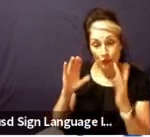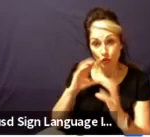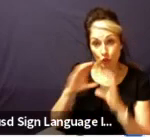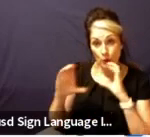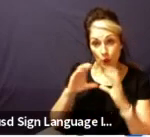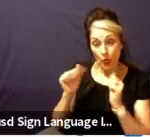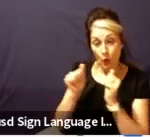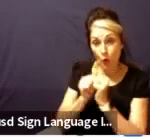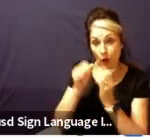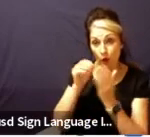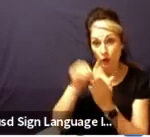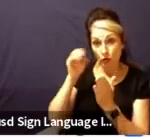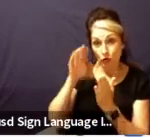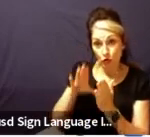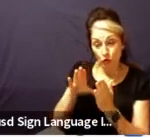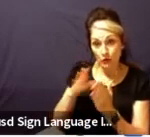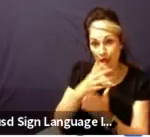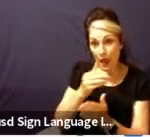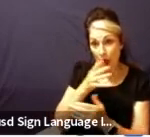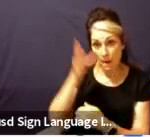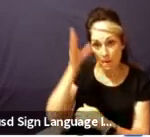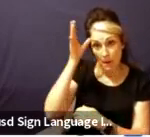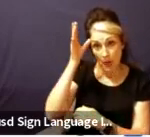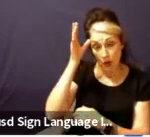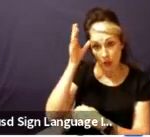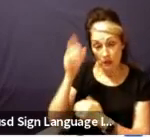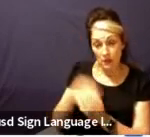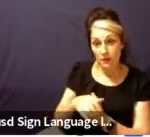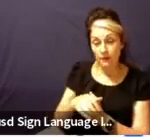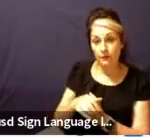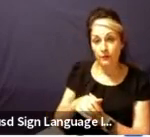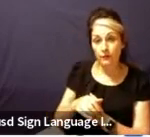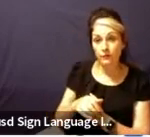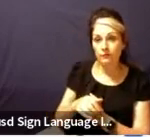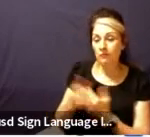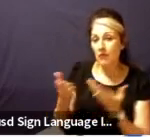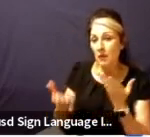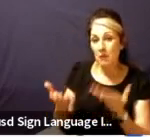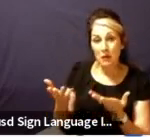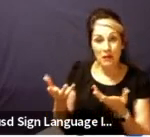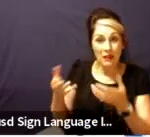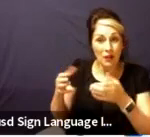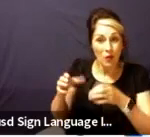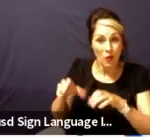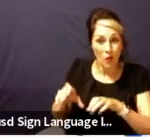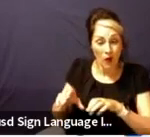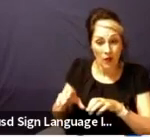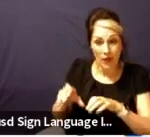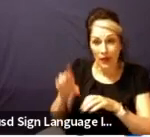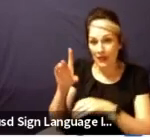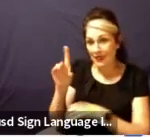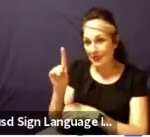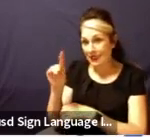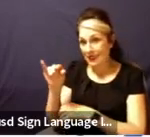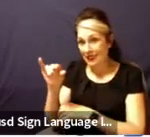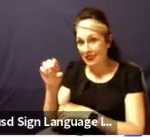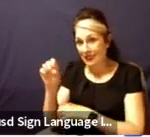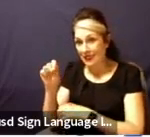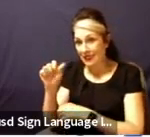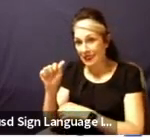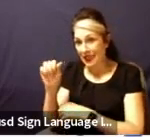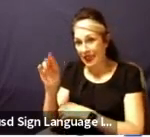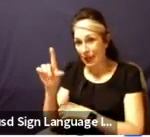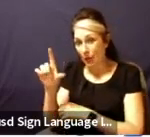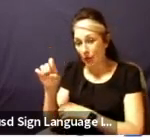communicate with students and parents. So they might not want that disabled for the student. If